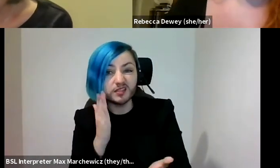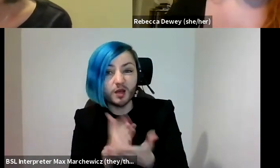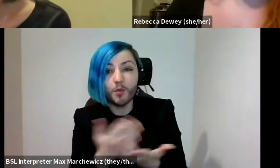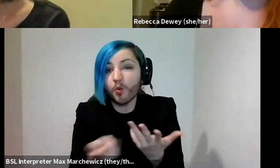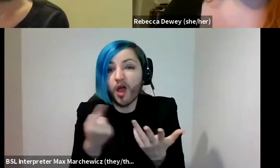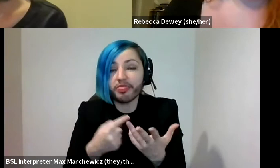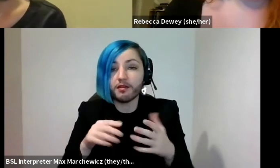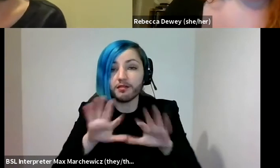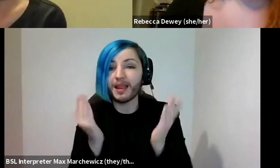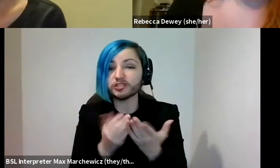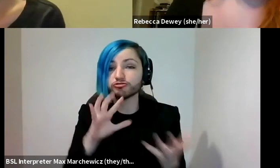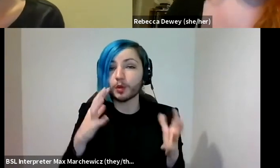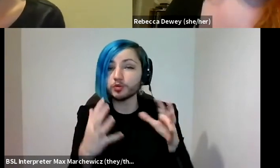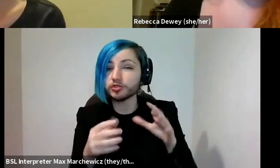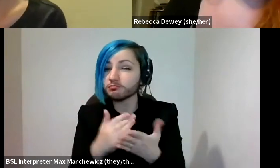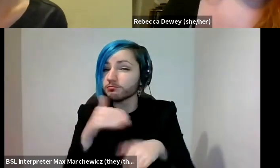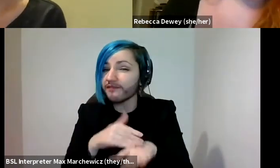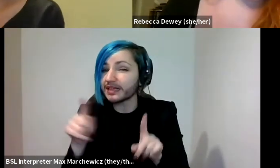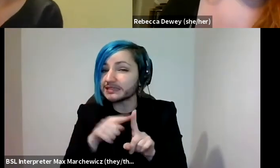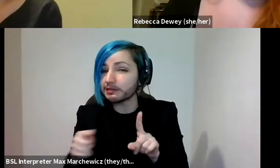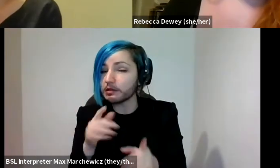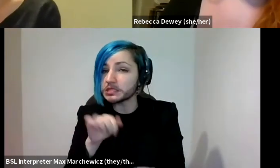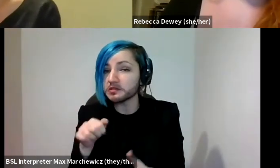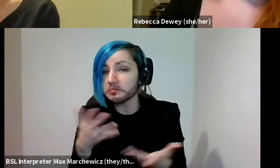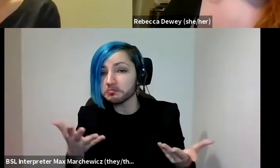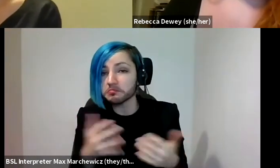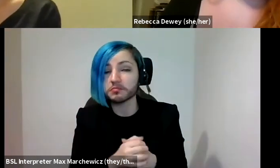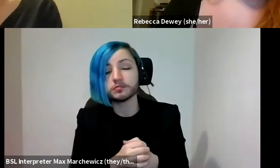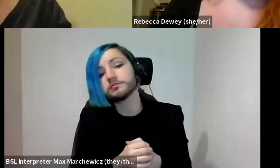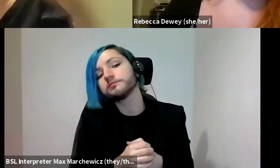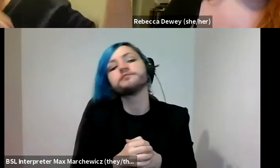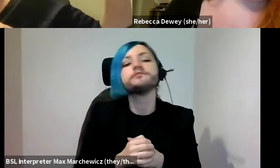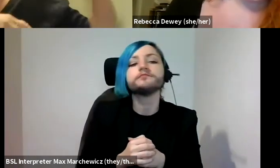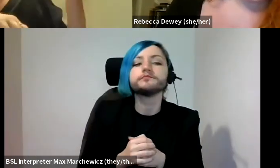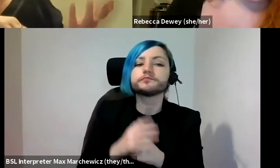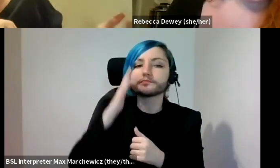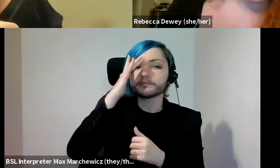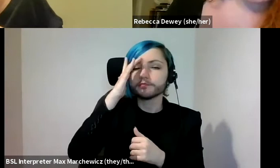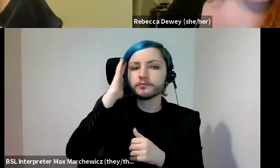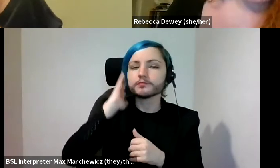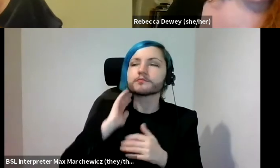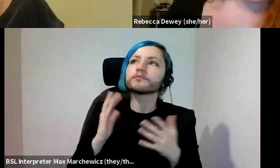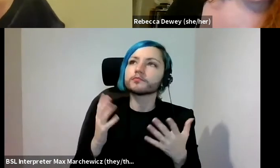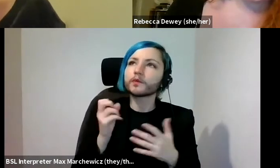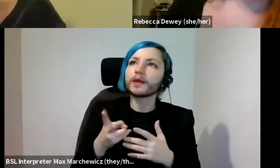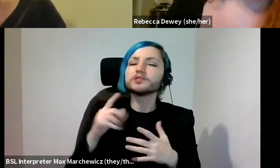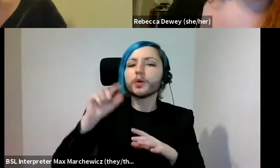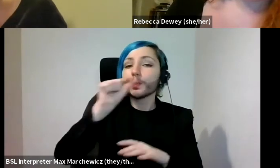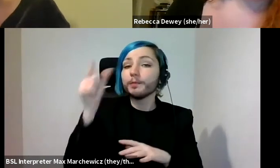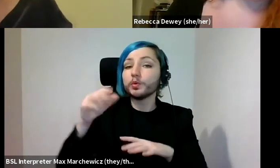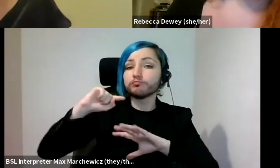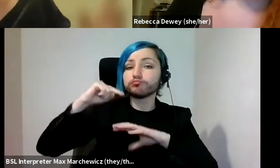that you detect? So the motion, the effect of the moon is a really interesting